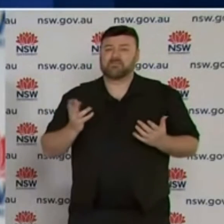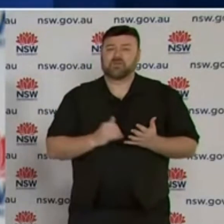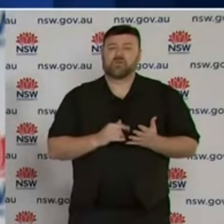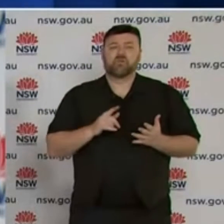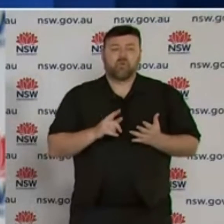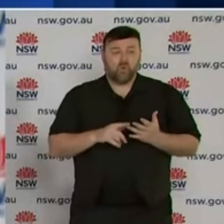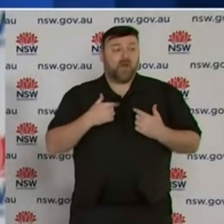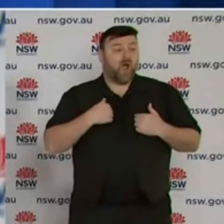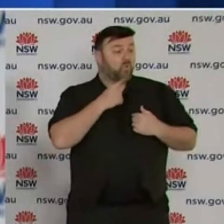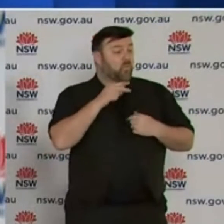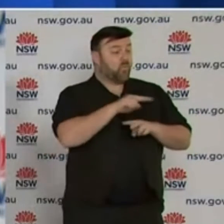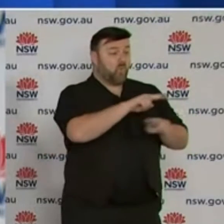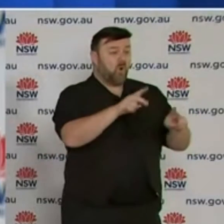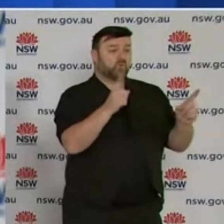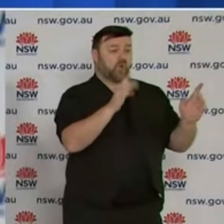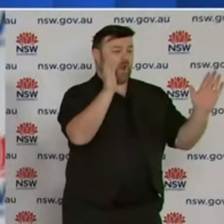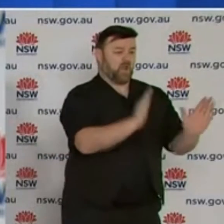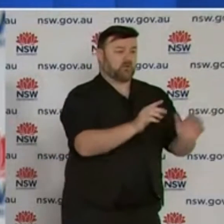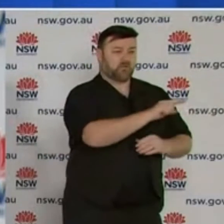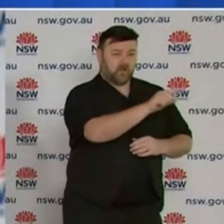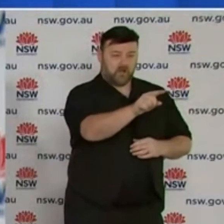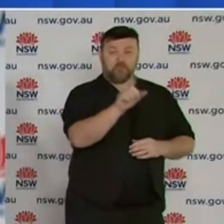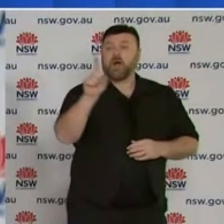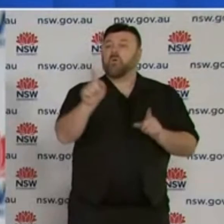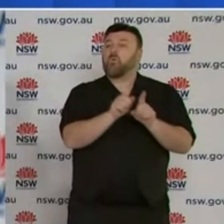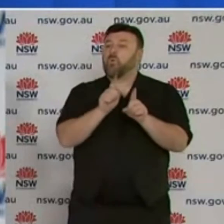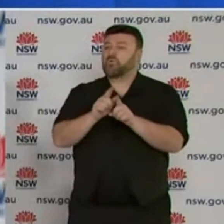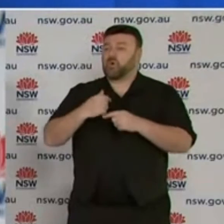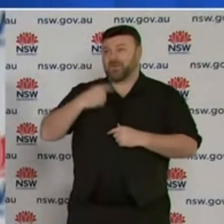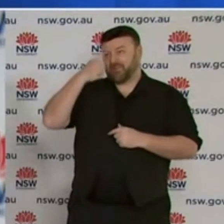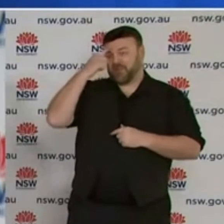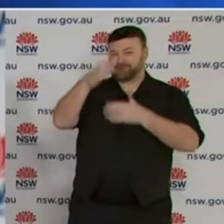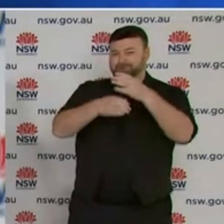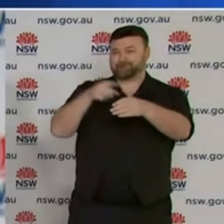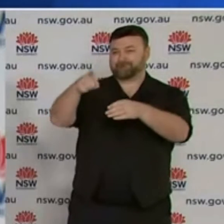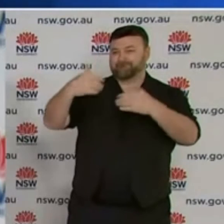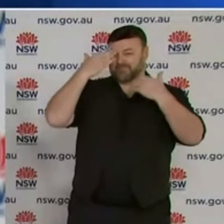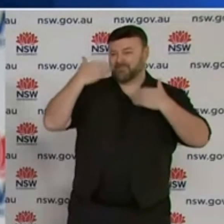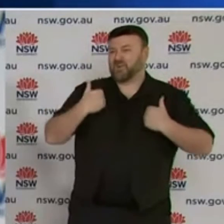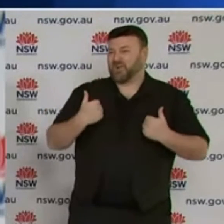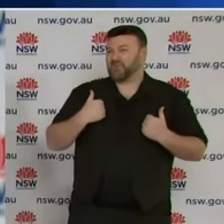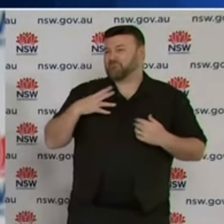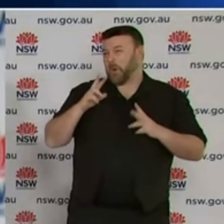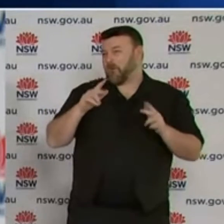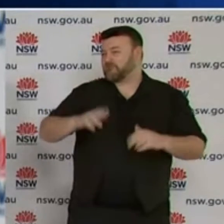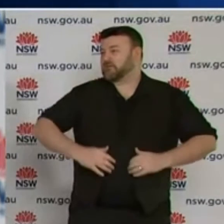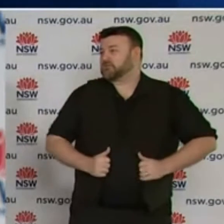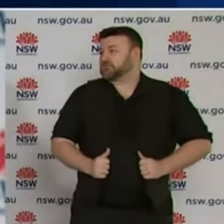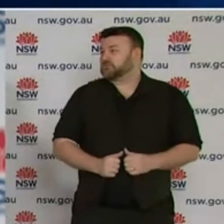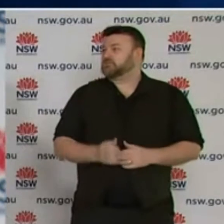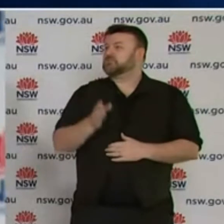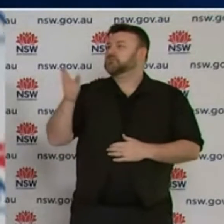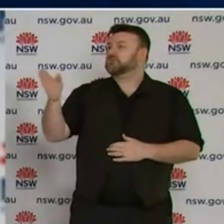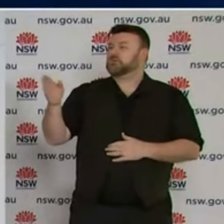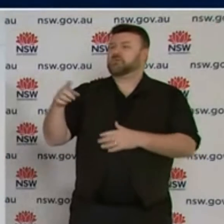communities are declining, and also because of broader mental health and community support measures as well. What does this mean for going back to school?